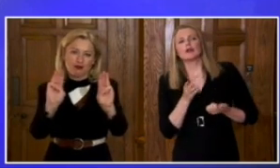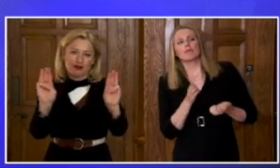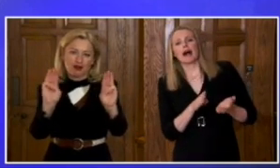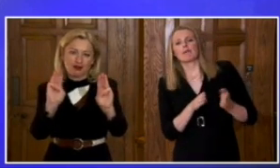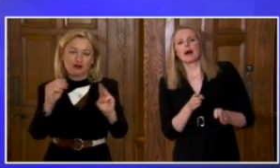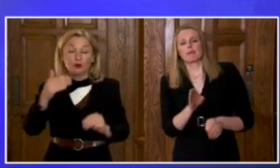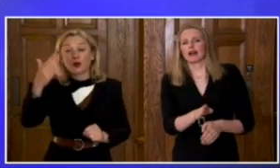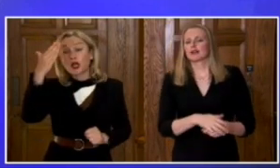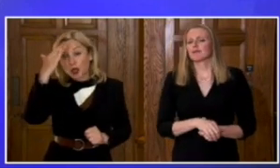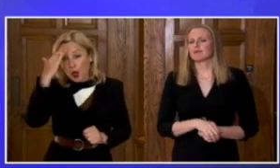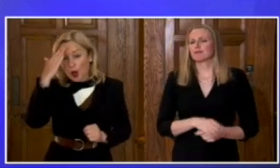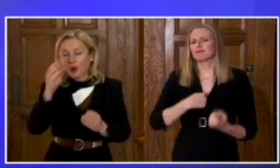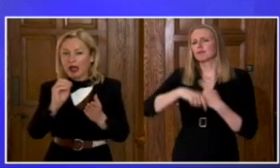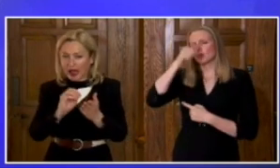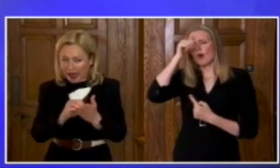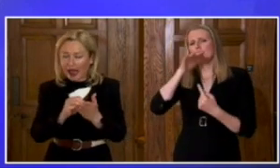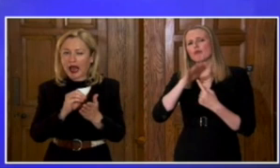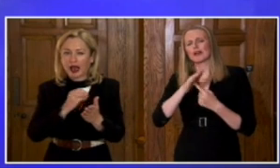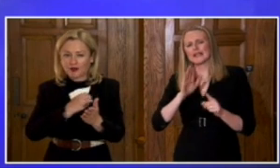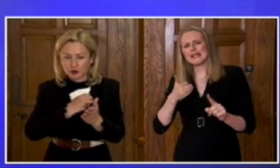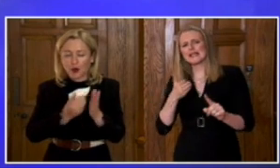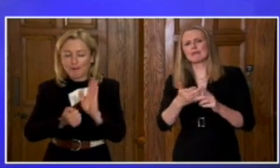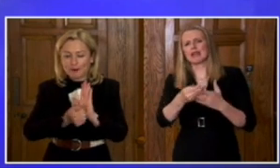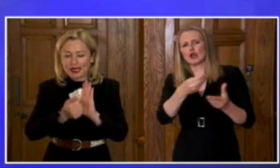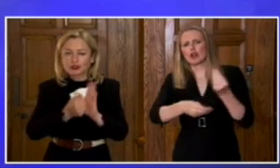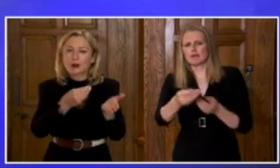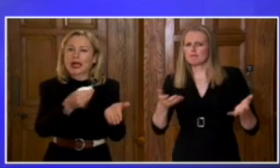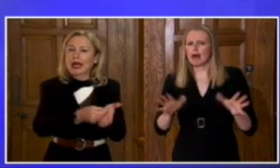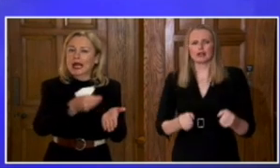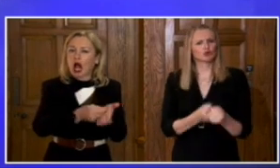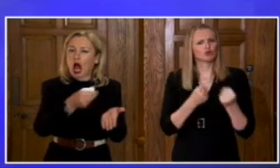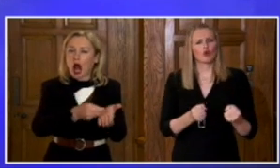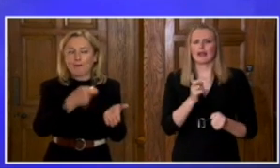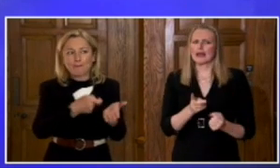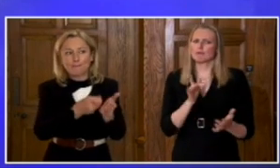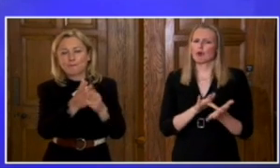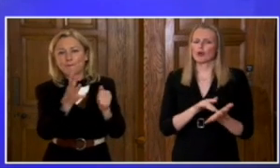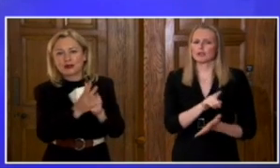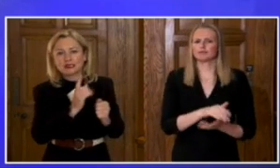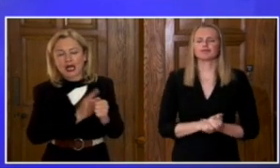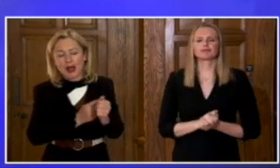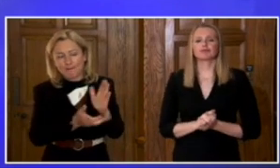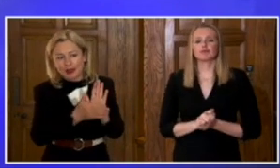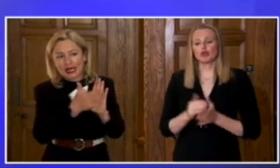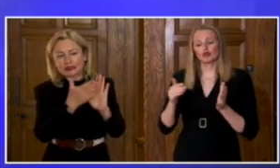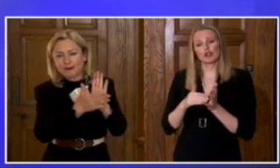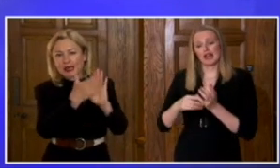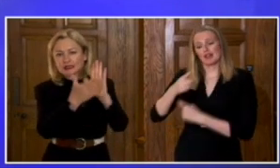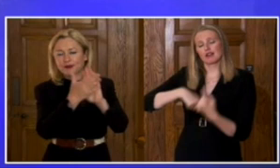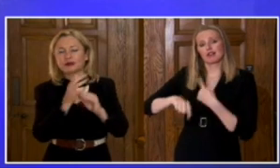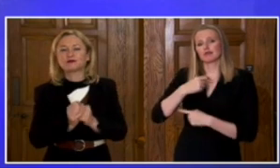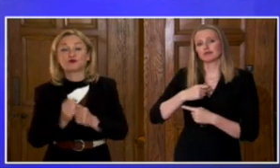begin building towards a fully functioning economy again. Today, the Executive considered the